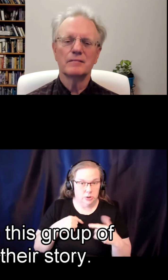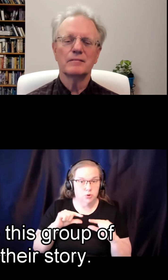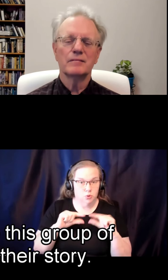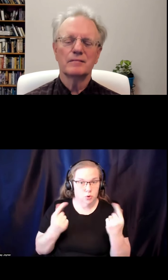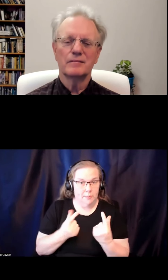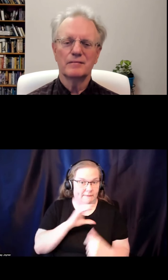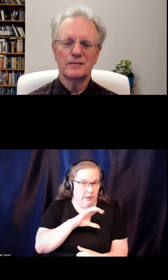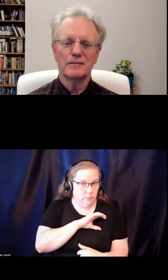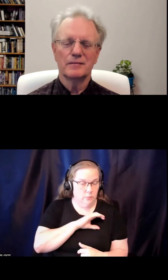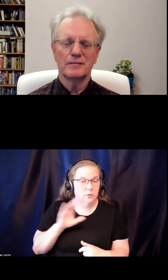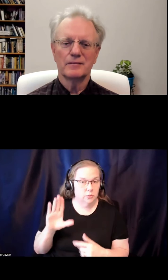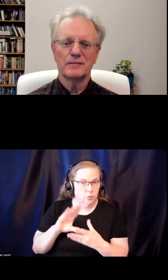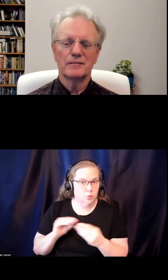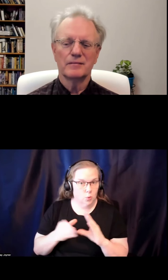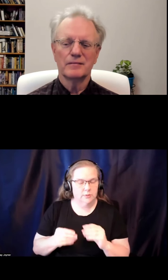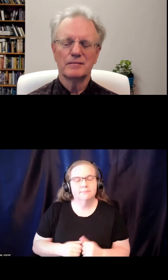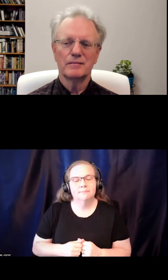characters and their story.